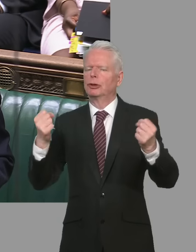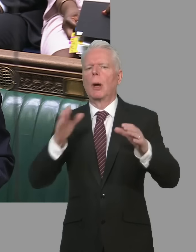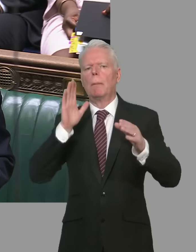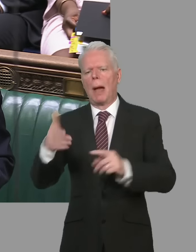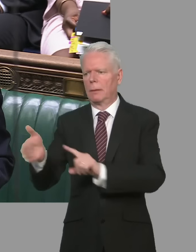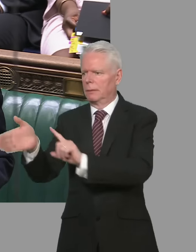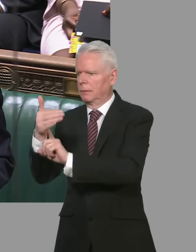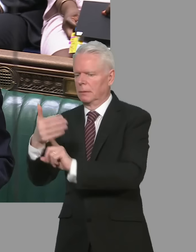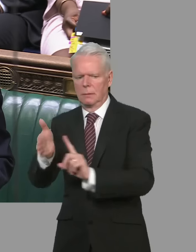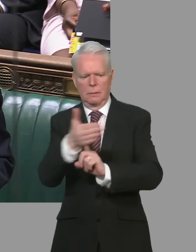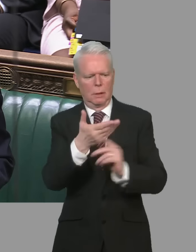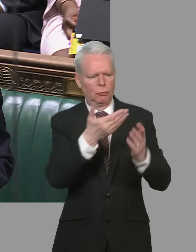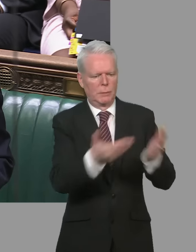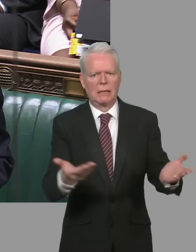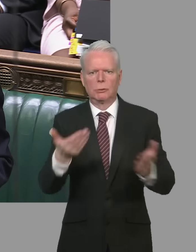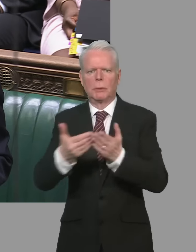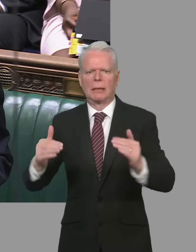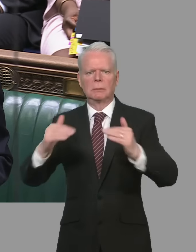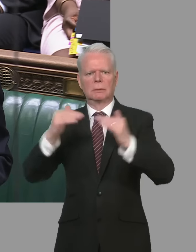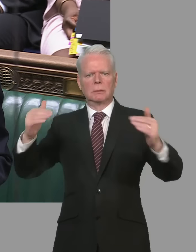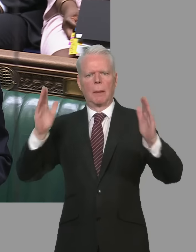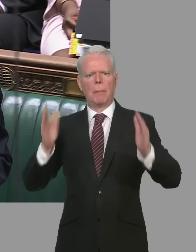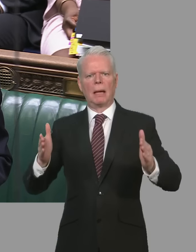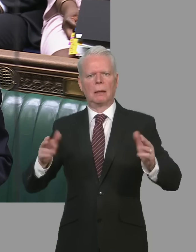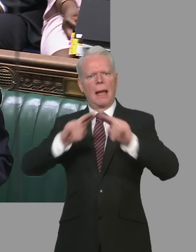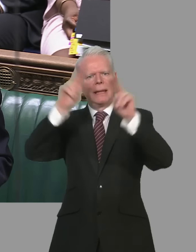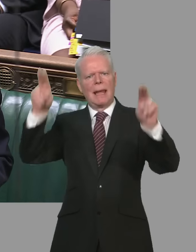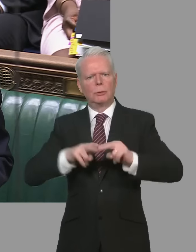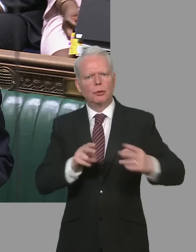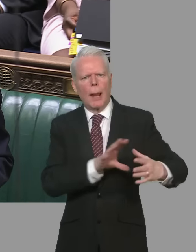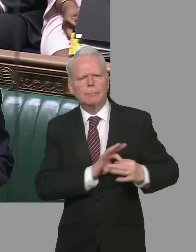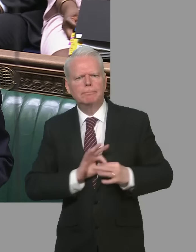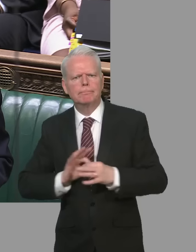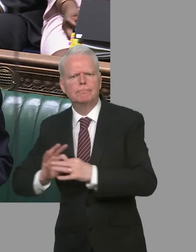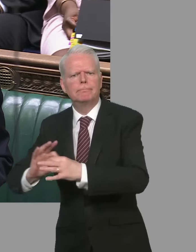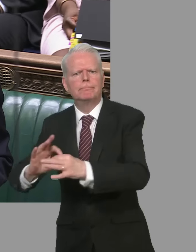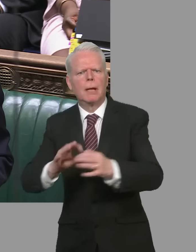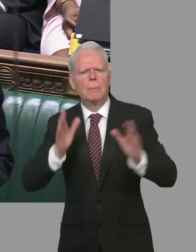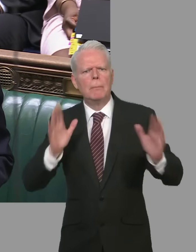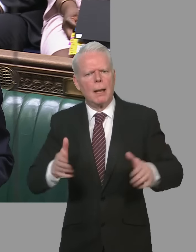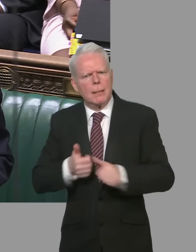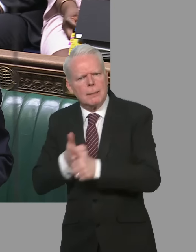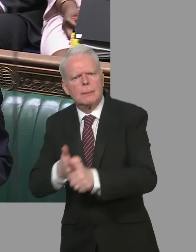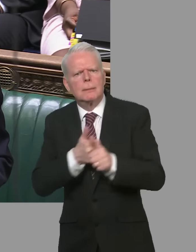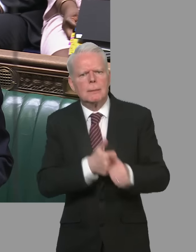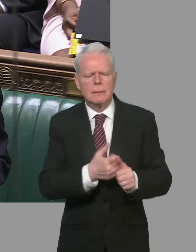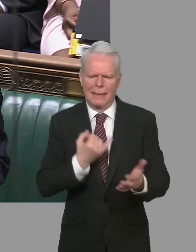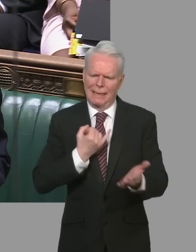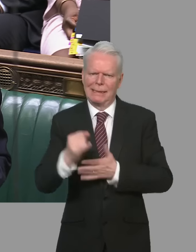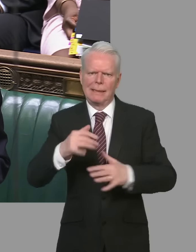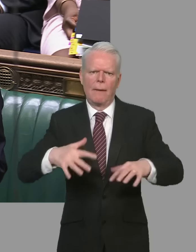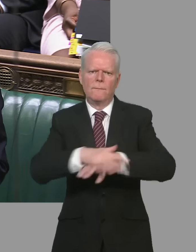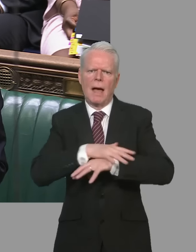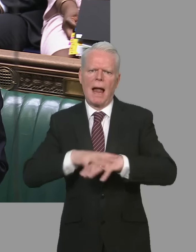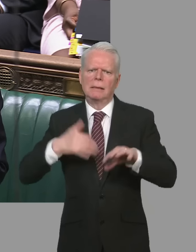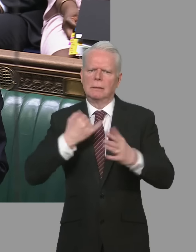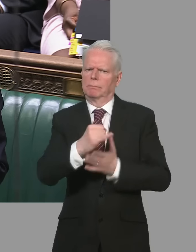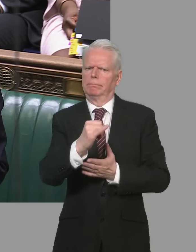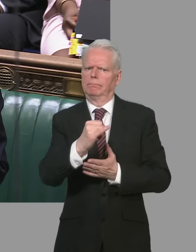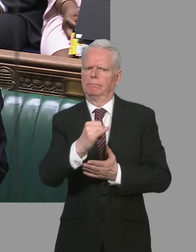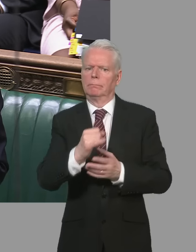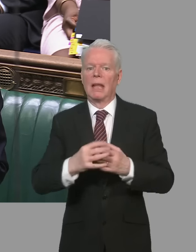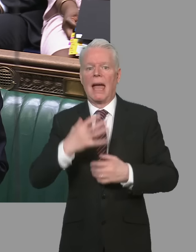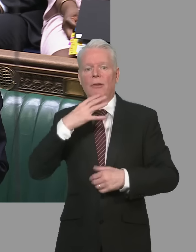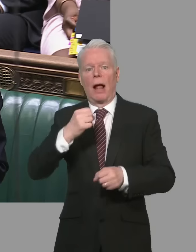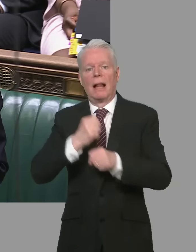to act to stop these incidents. We also recommend that settlement products are labelled so that consumers are informed, and will